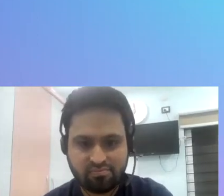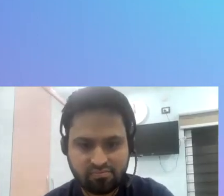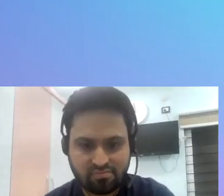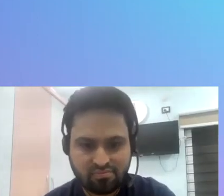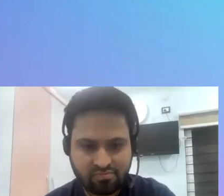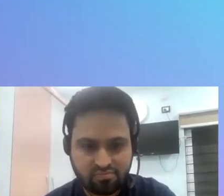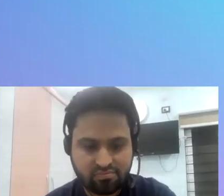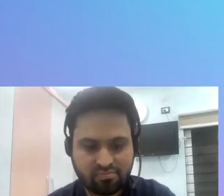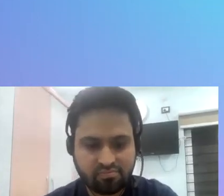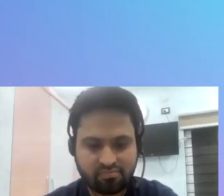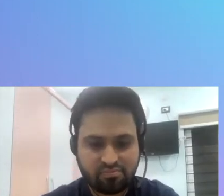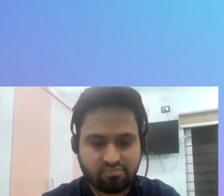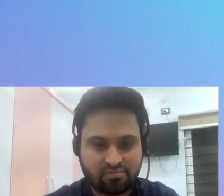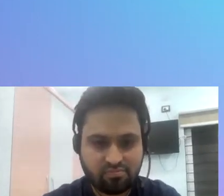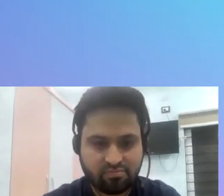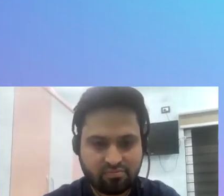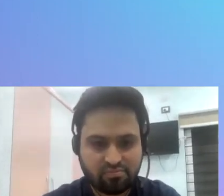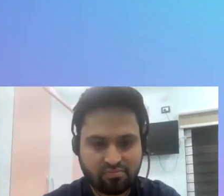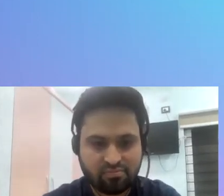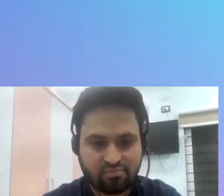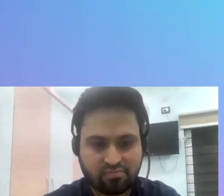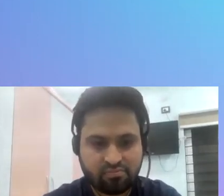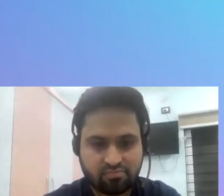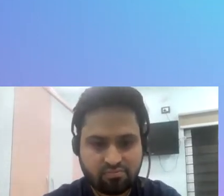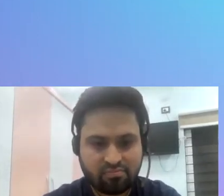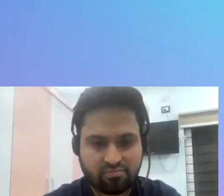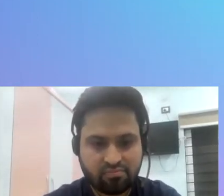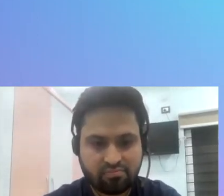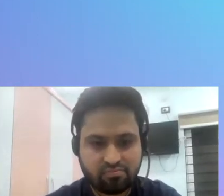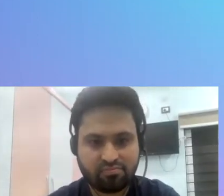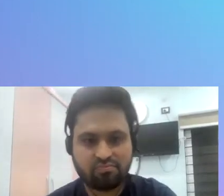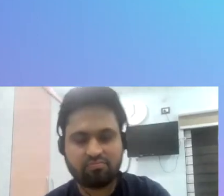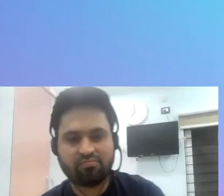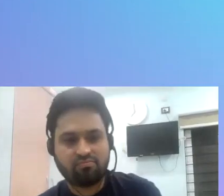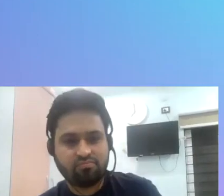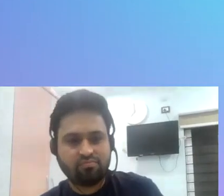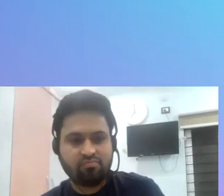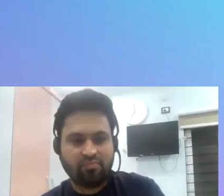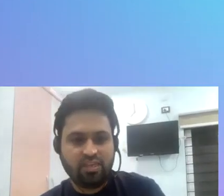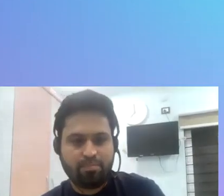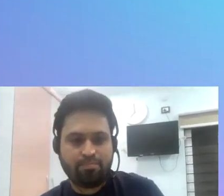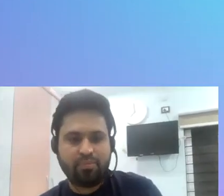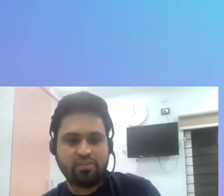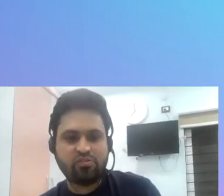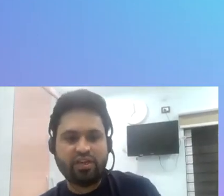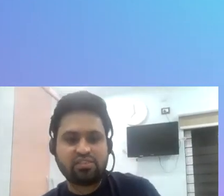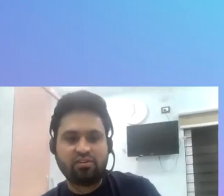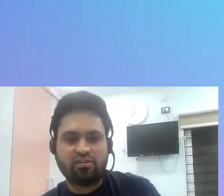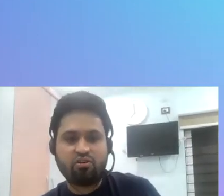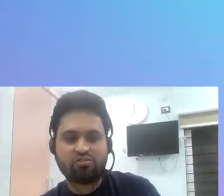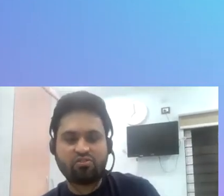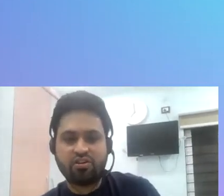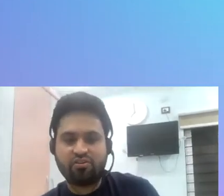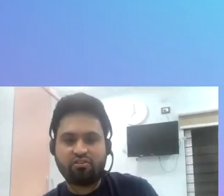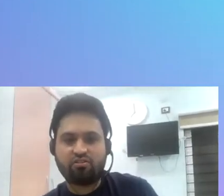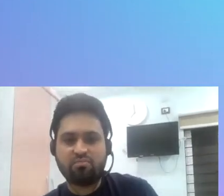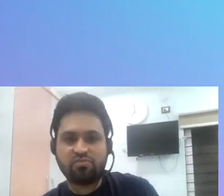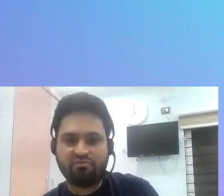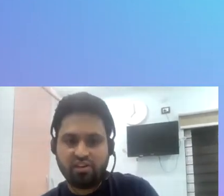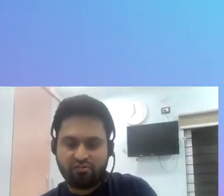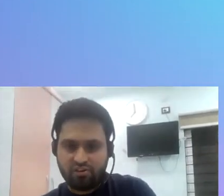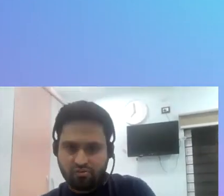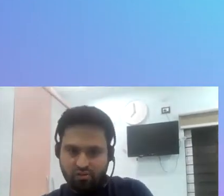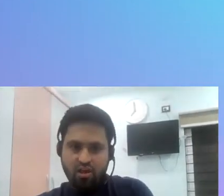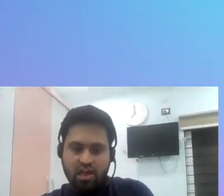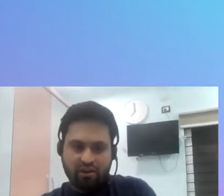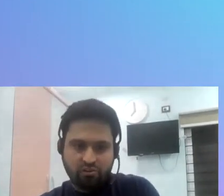there. You can go to the Axe DevTools plans page and upgrade or even purchase from there. Yep. So it's docs.dq.com. So